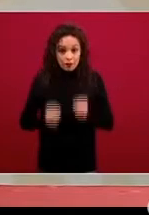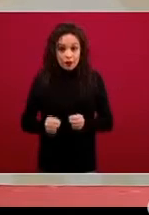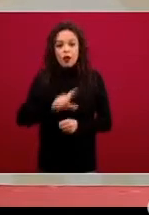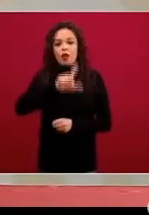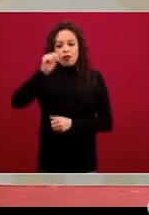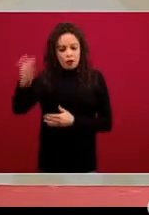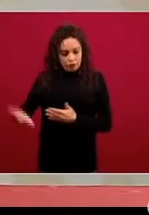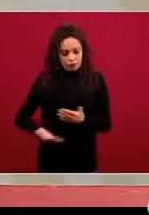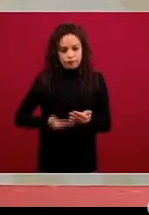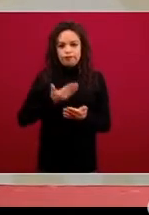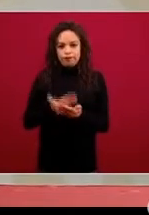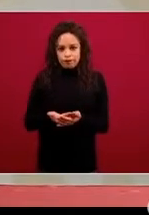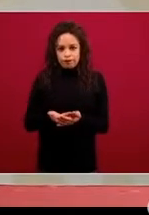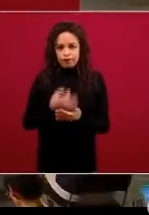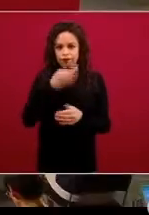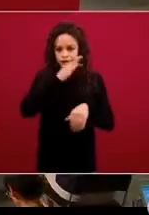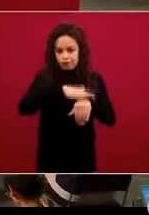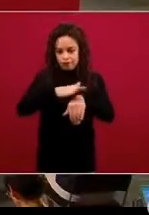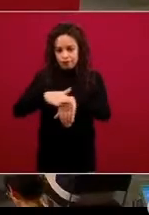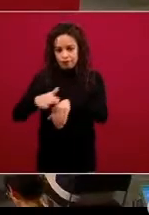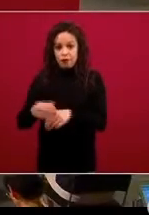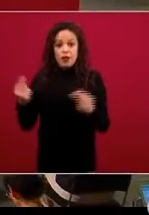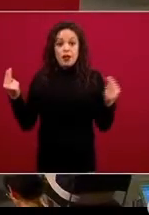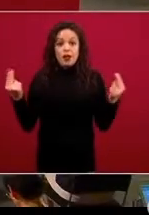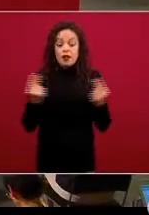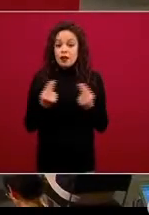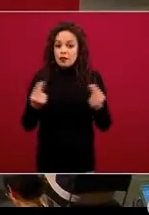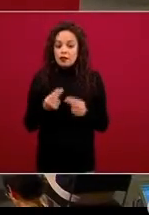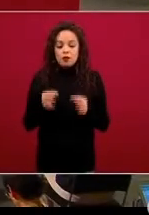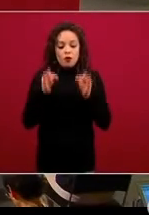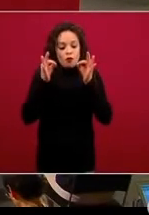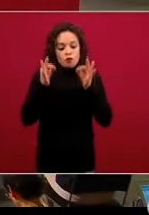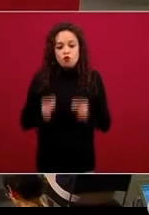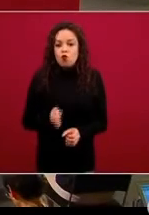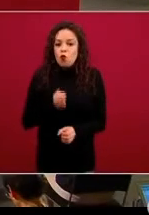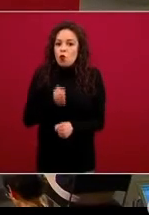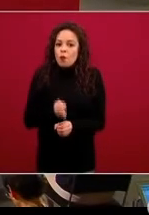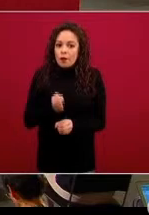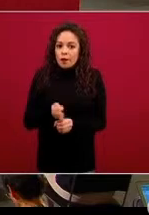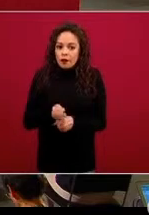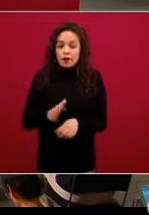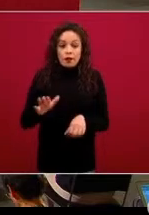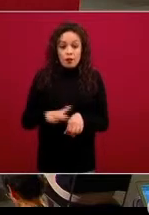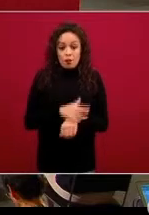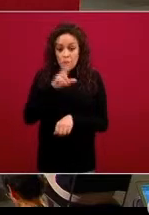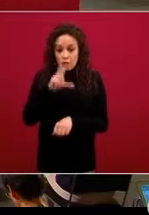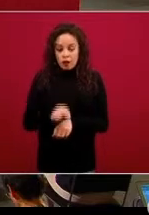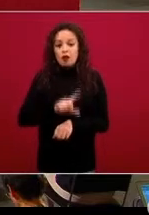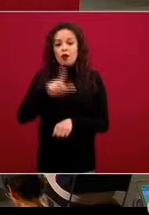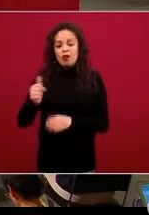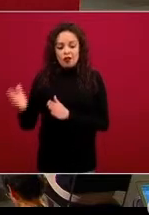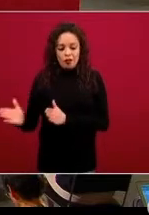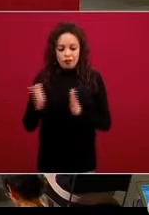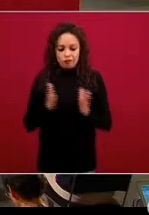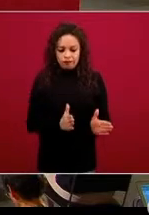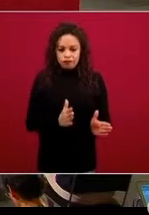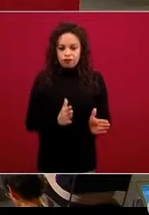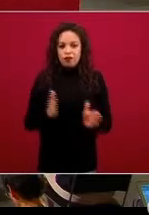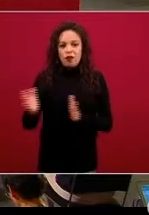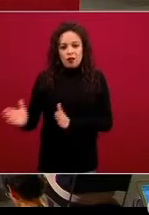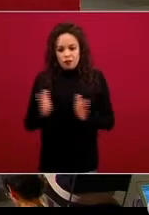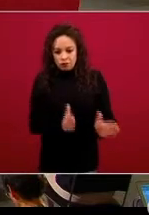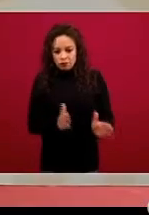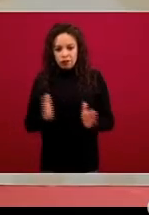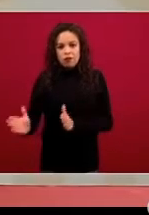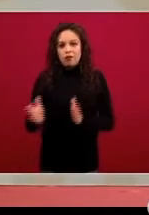If we go back even 24 hours or we get behind even 24 hours, the information changes so much and